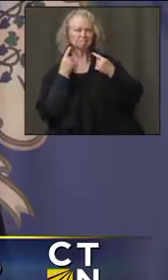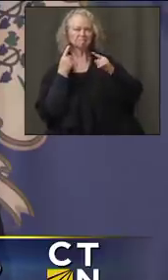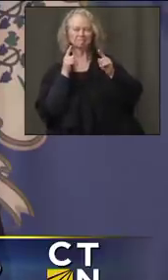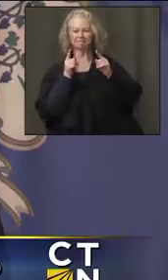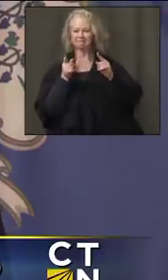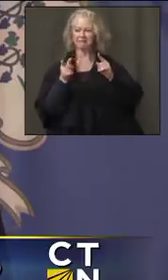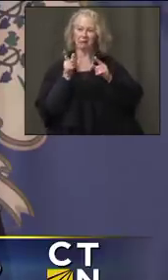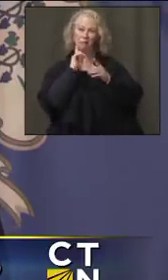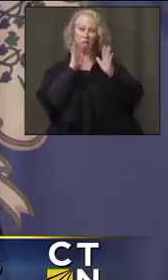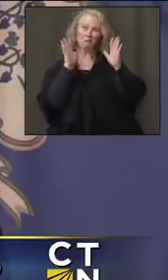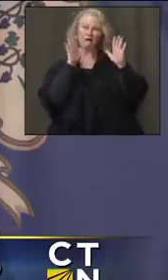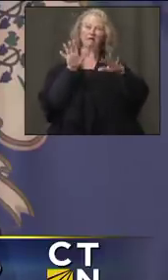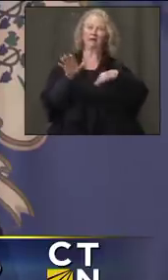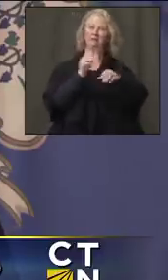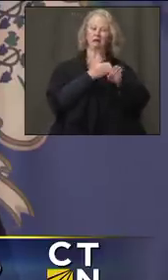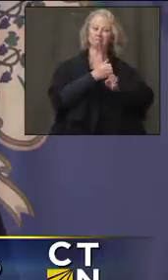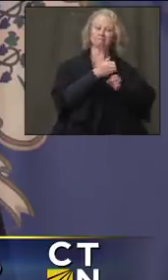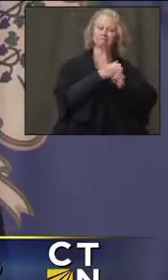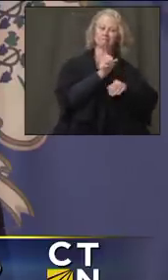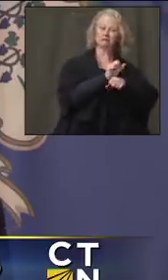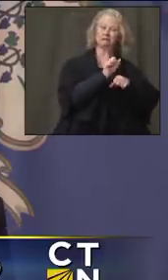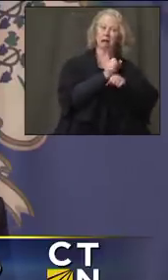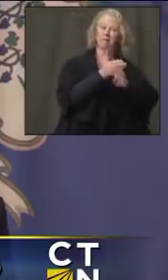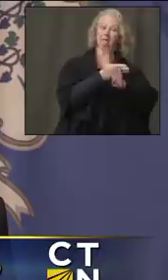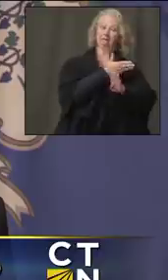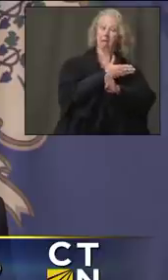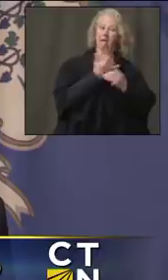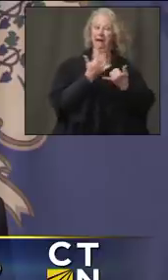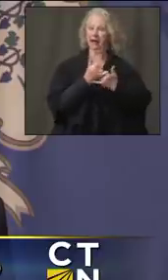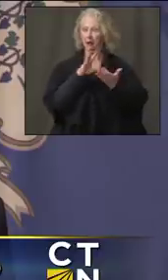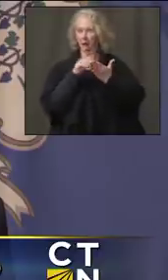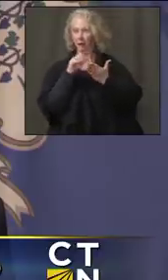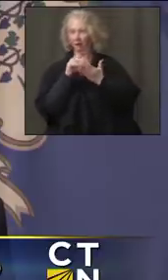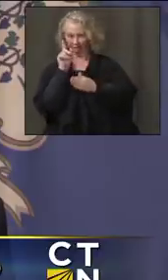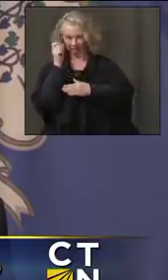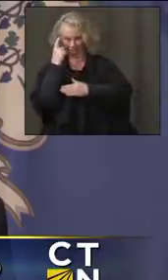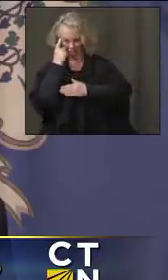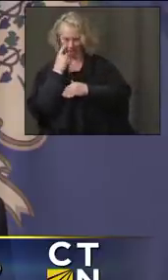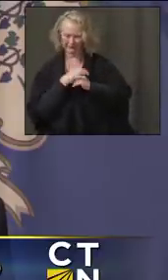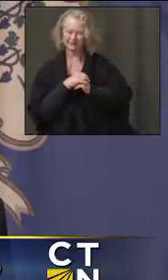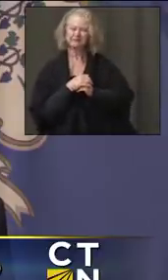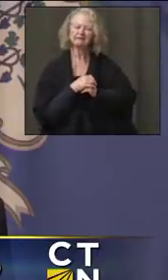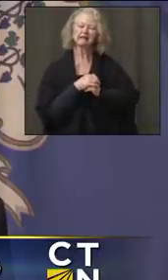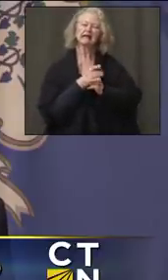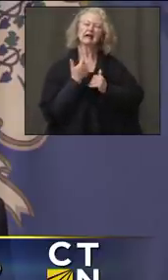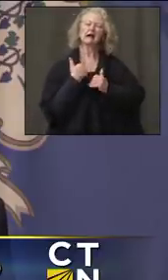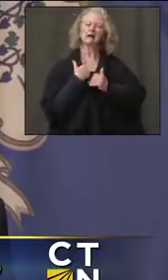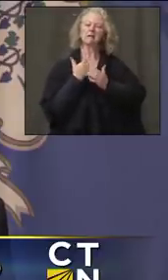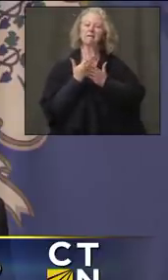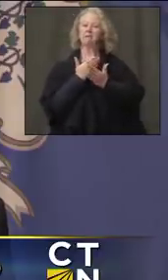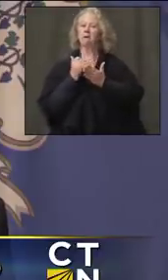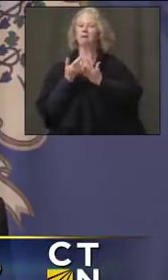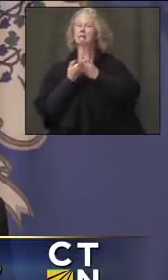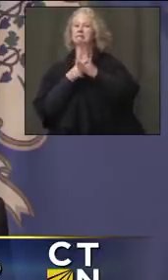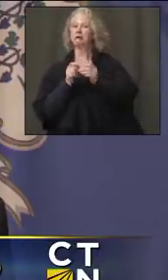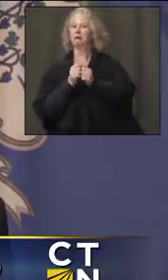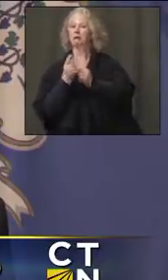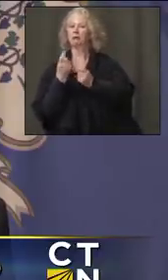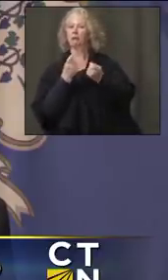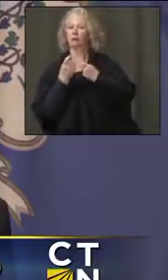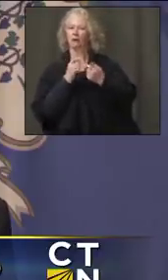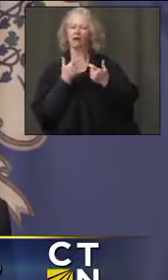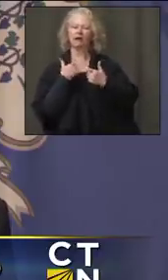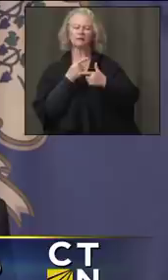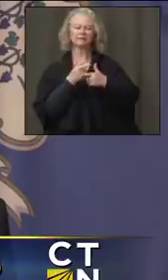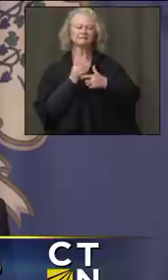government. Welcome, both of you. Let me just give you a short tee-off to those questions. Our COVID